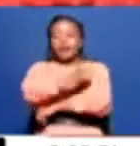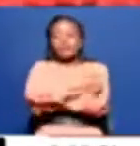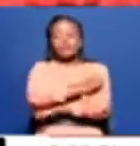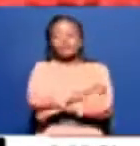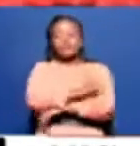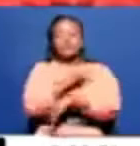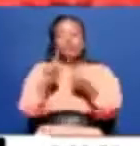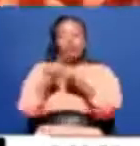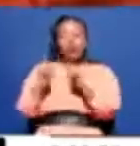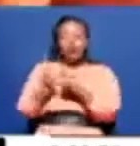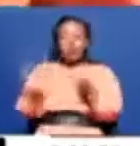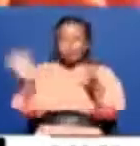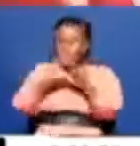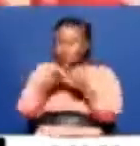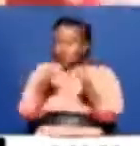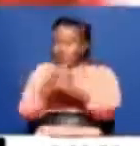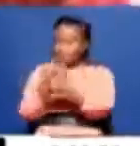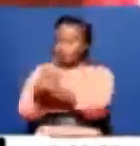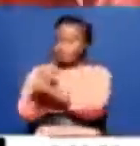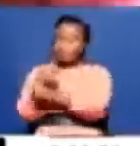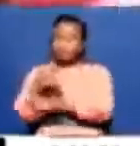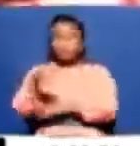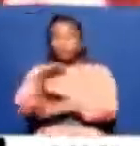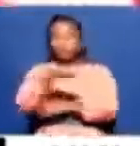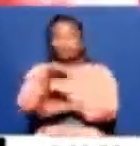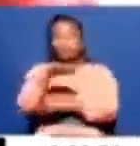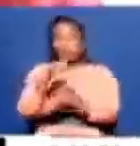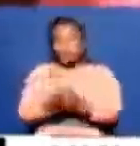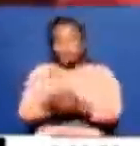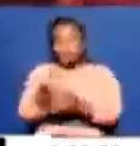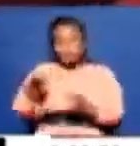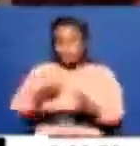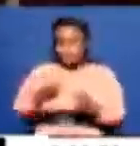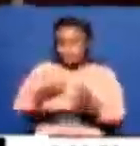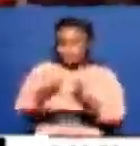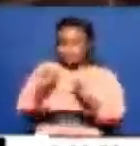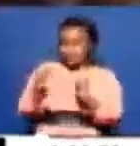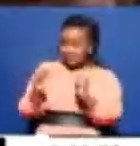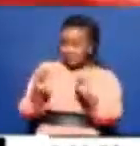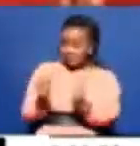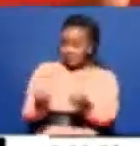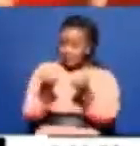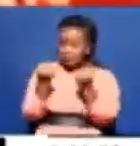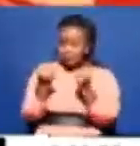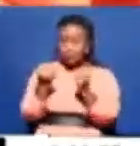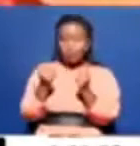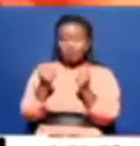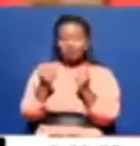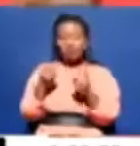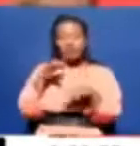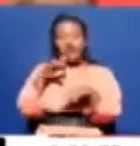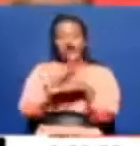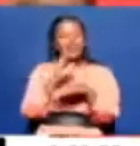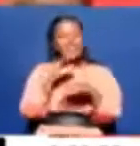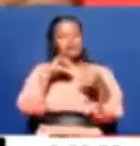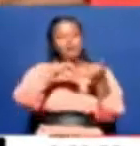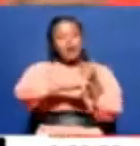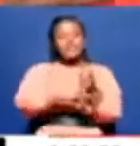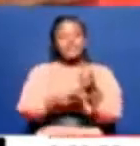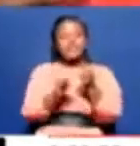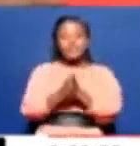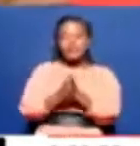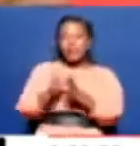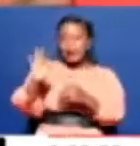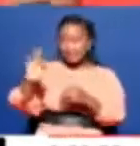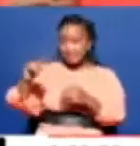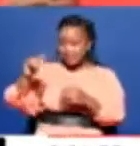join other places. The girls who were rescued from early marriage and female genital mutilation noted that the rescue center